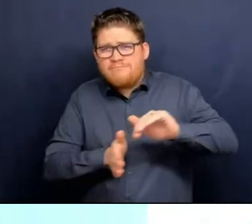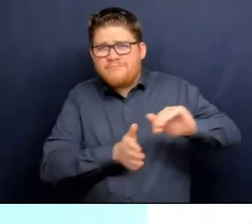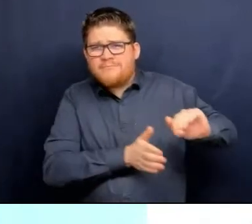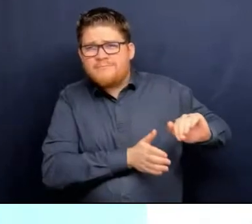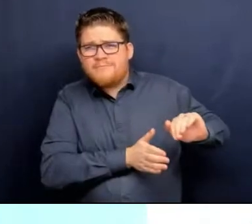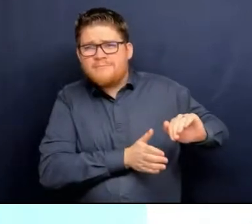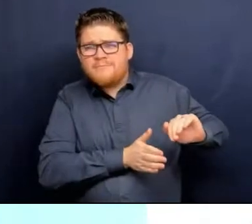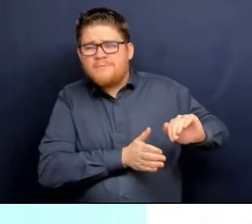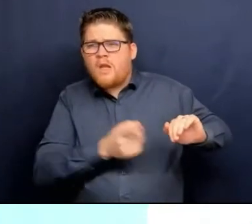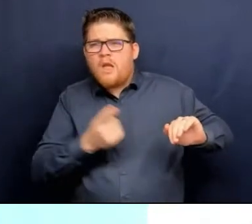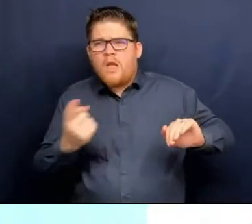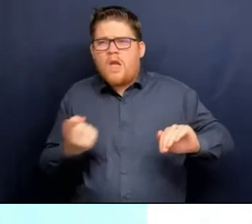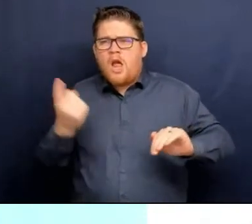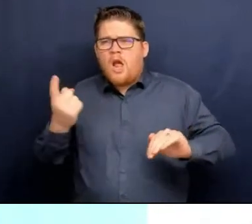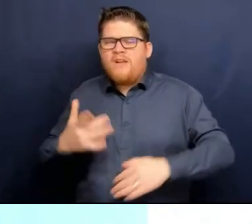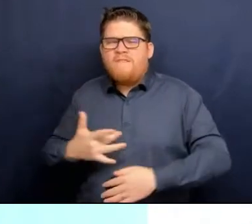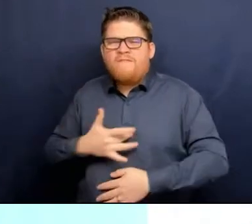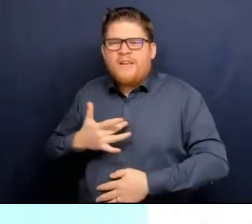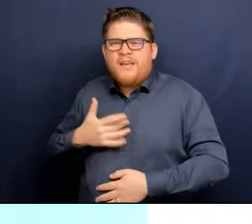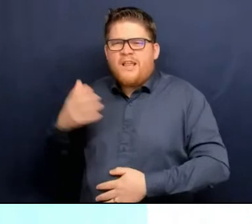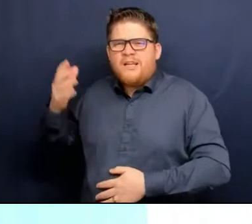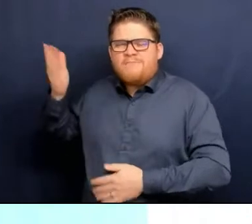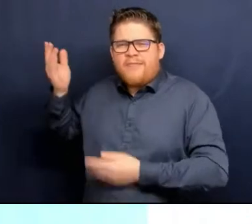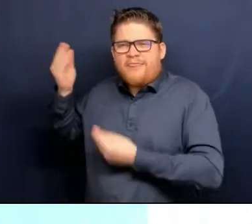But we have to think of the young people today